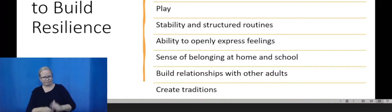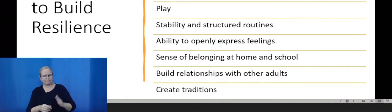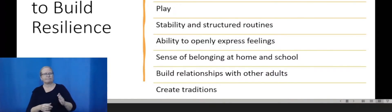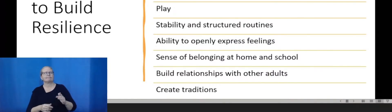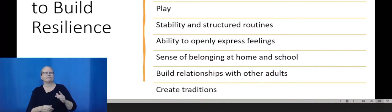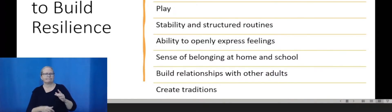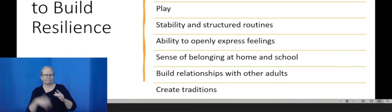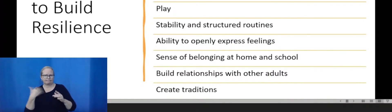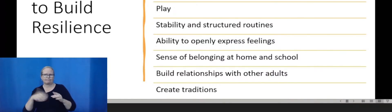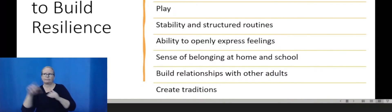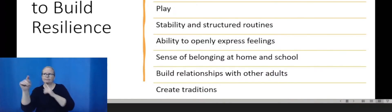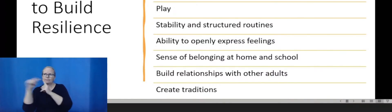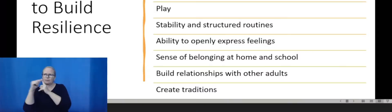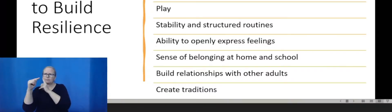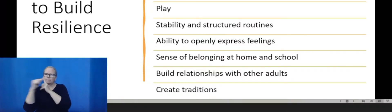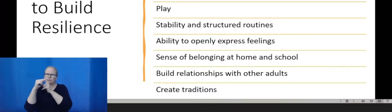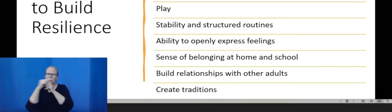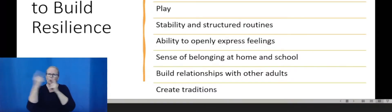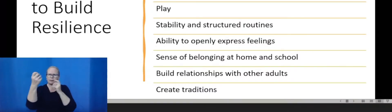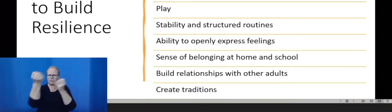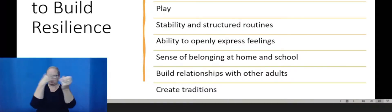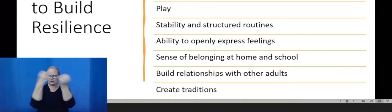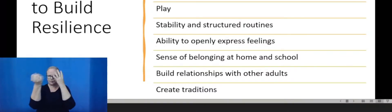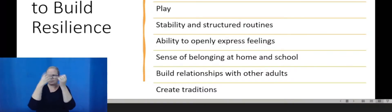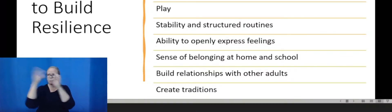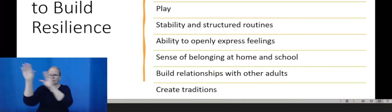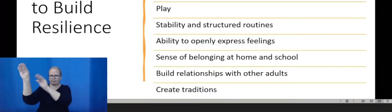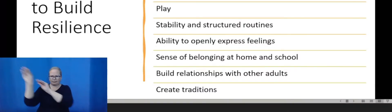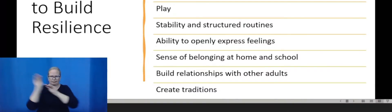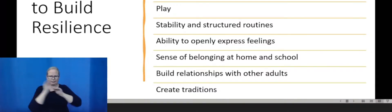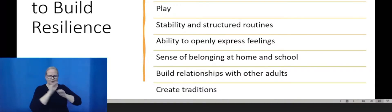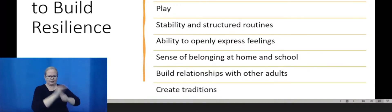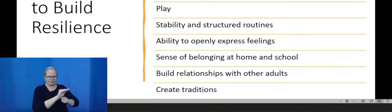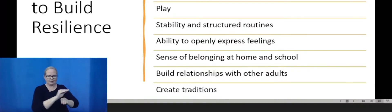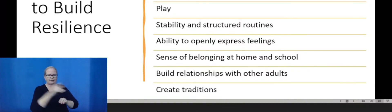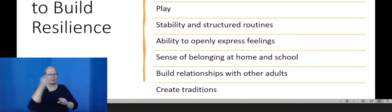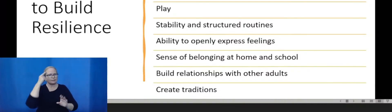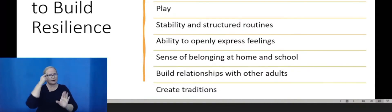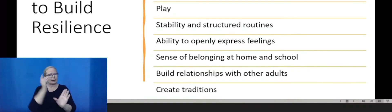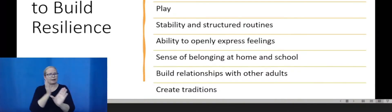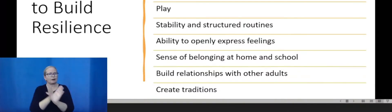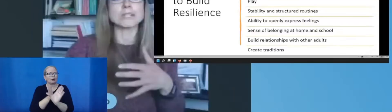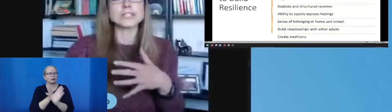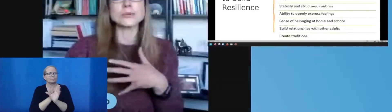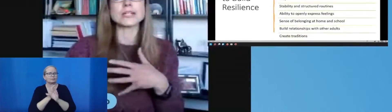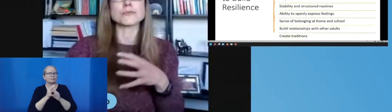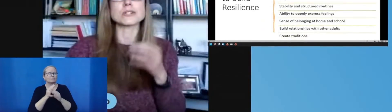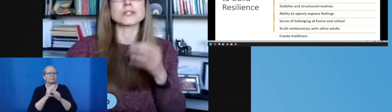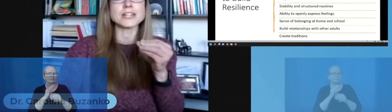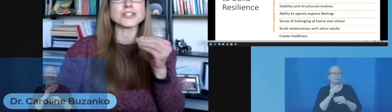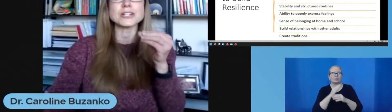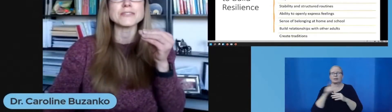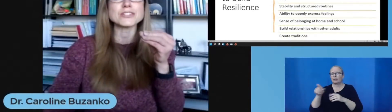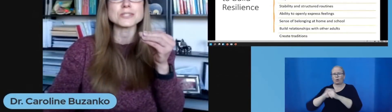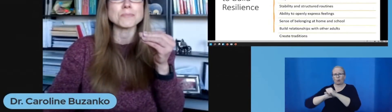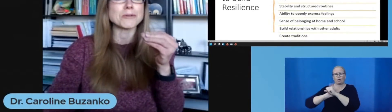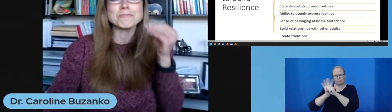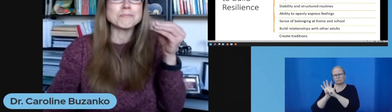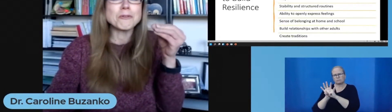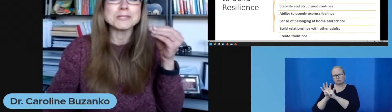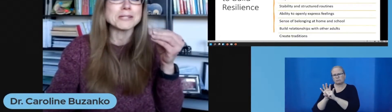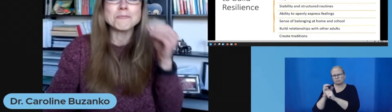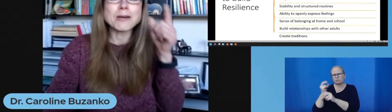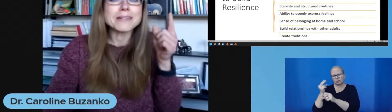psychological immunity, where we can use COVID to boost our resilience. It's not too late even now. There's so many things that we could be doing if we're intentional, even just